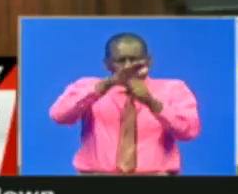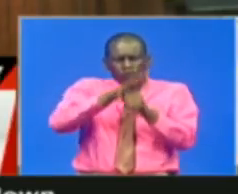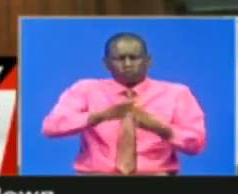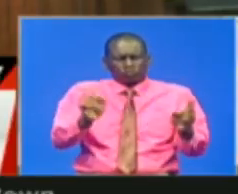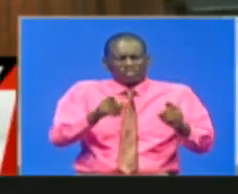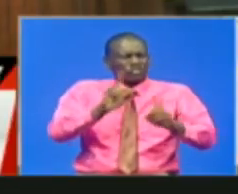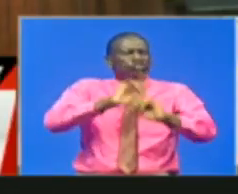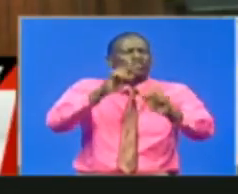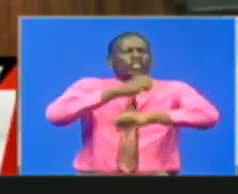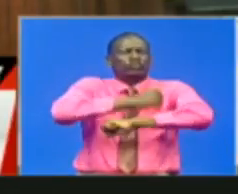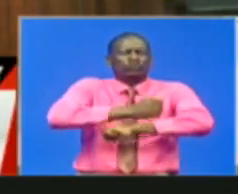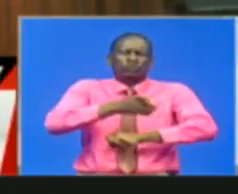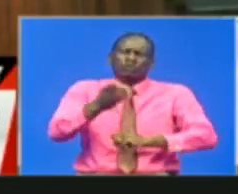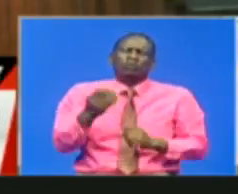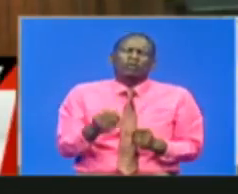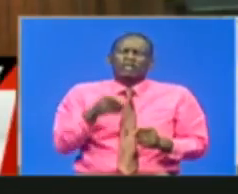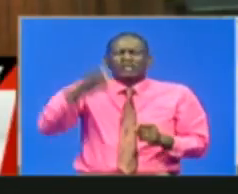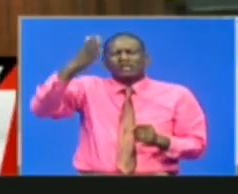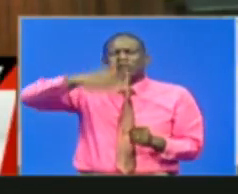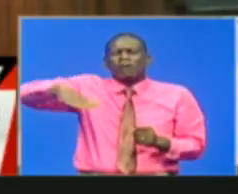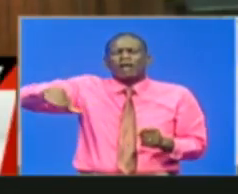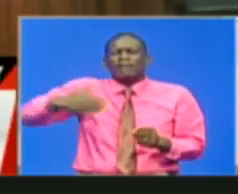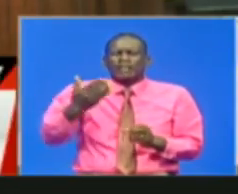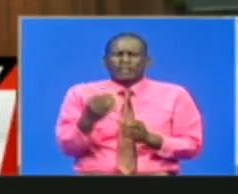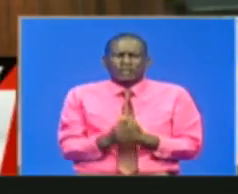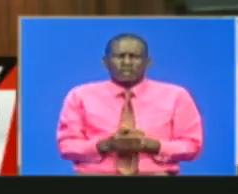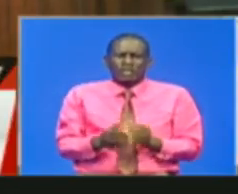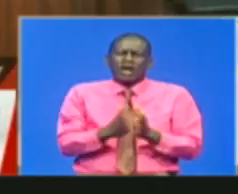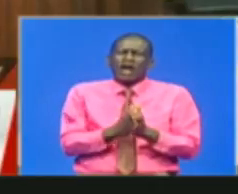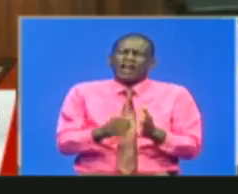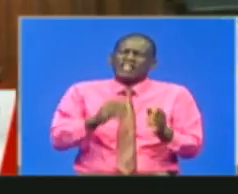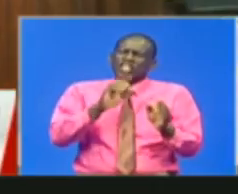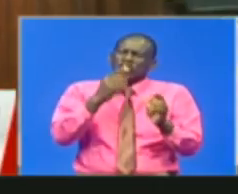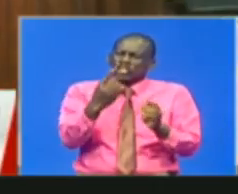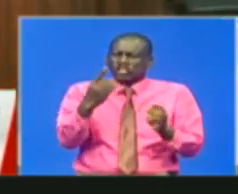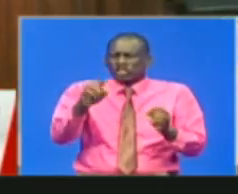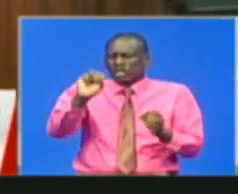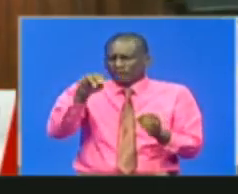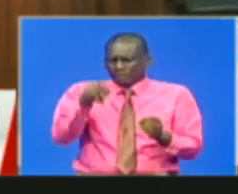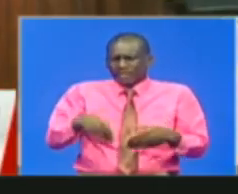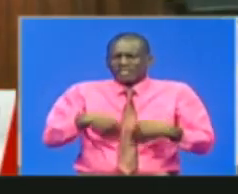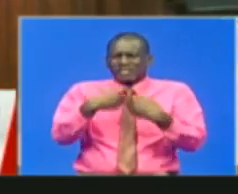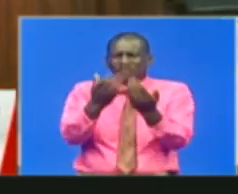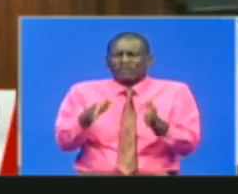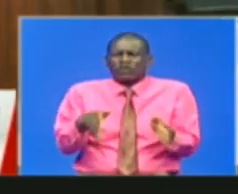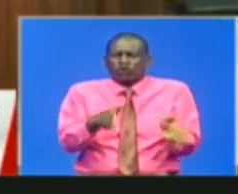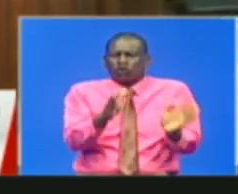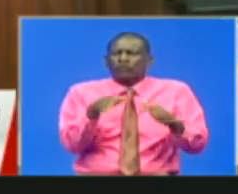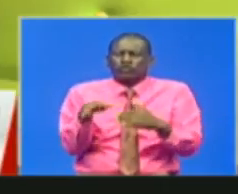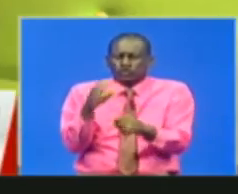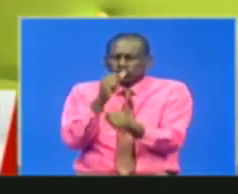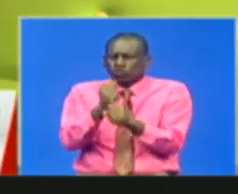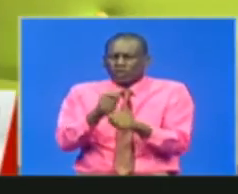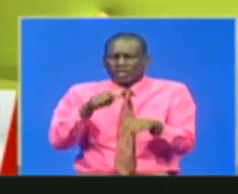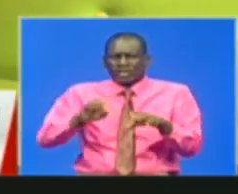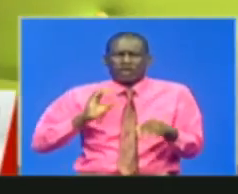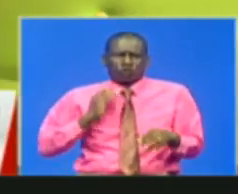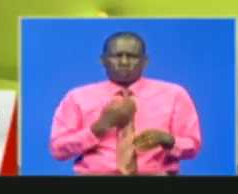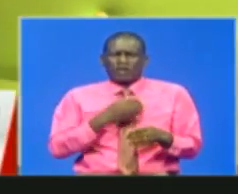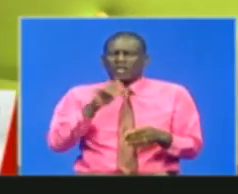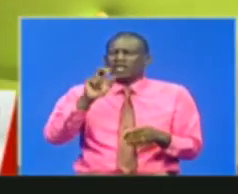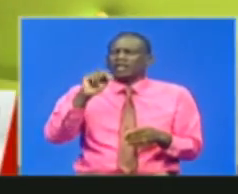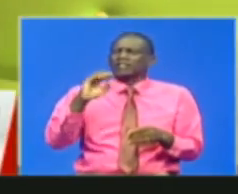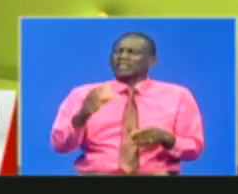school. This is parliament. And every member is given an opportunity to serve in a committee. ANC